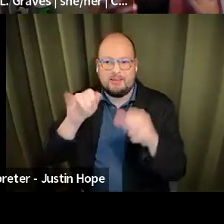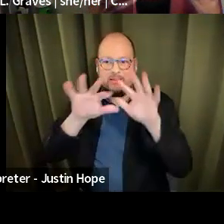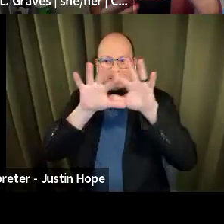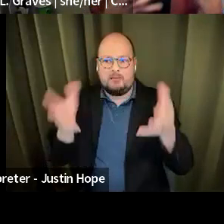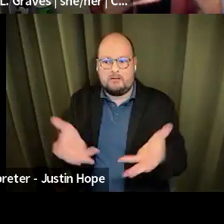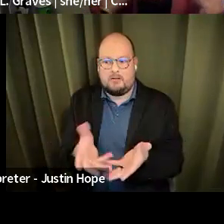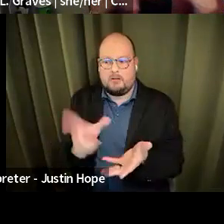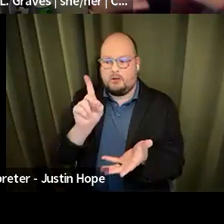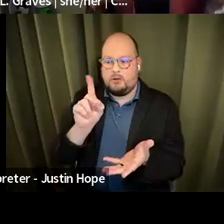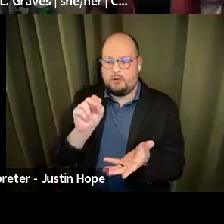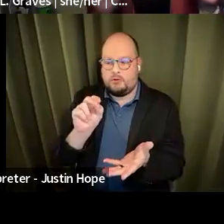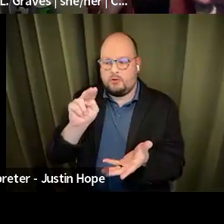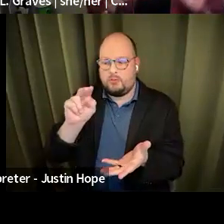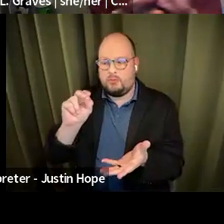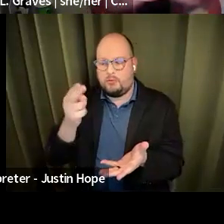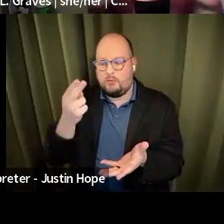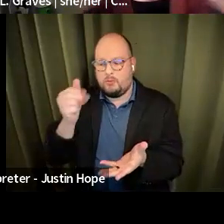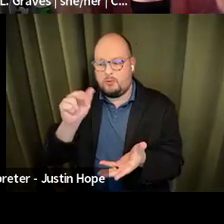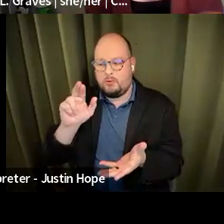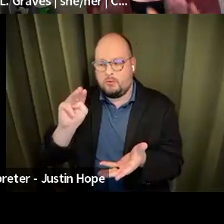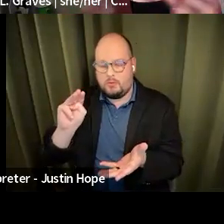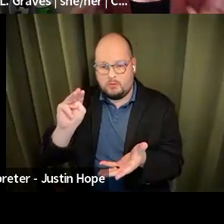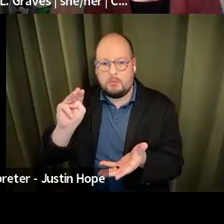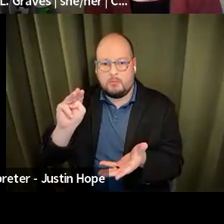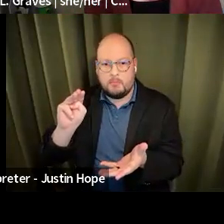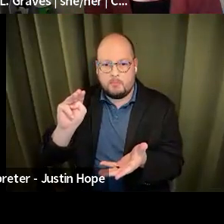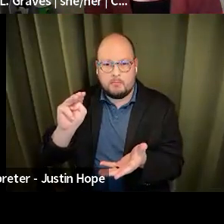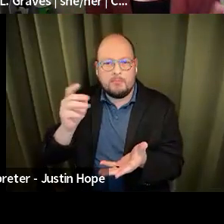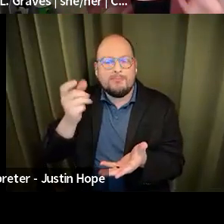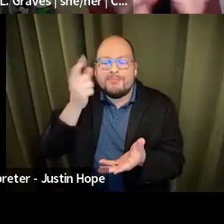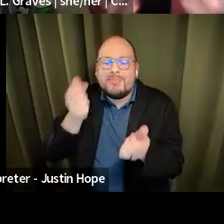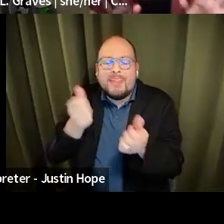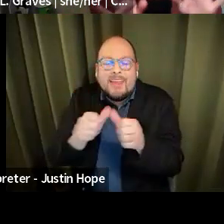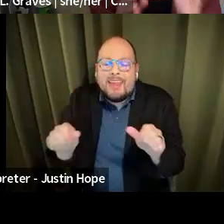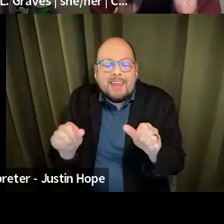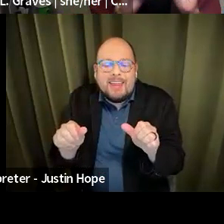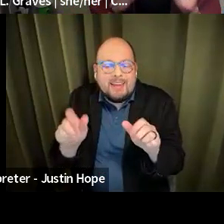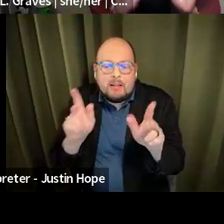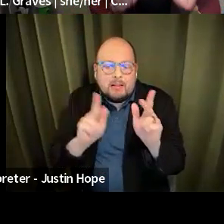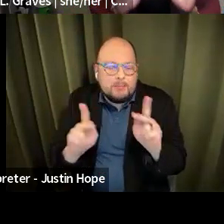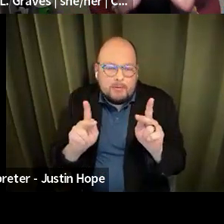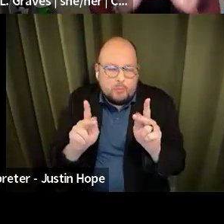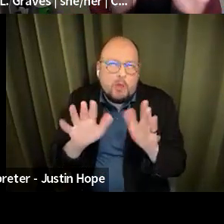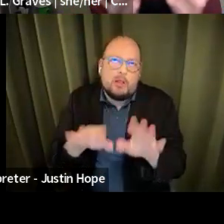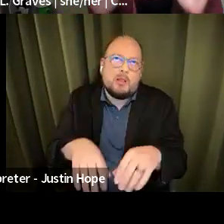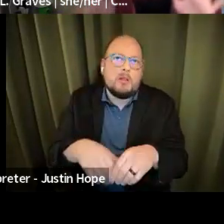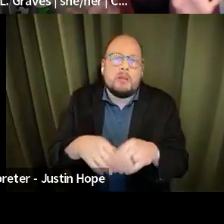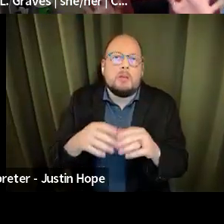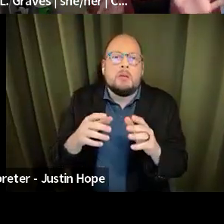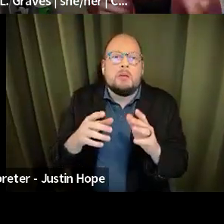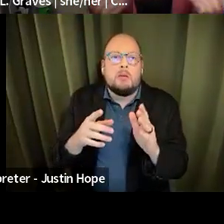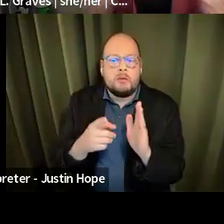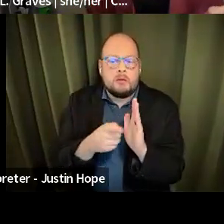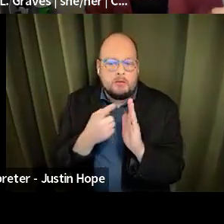think we not that any of these individuals are on the call today, but sometimes people, you know, the term